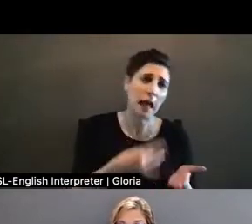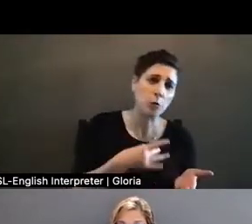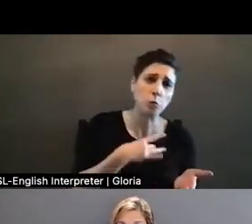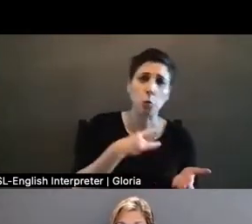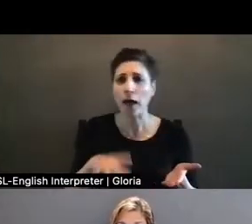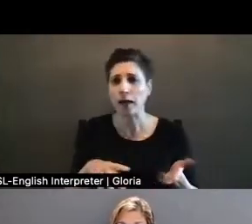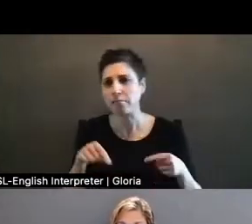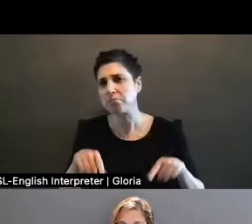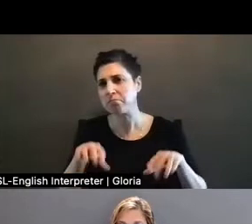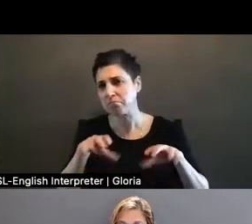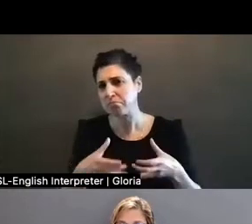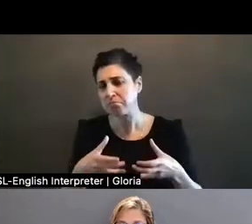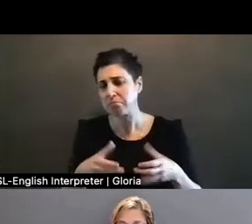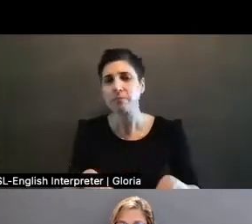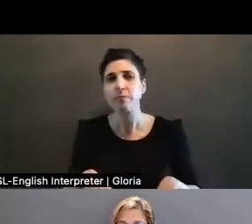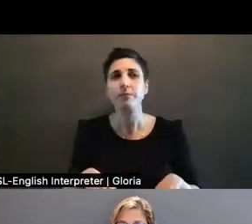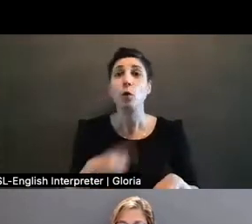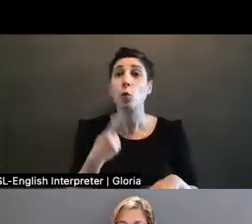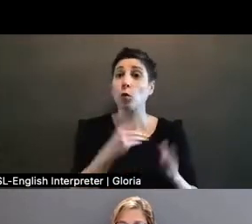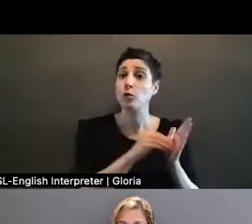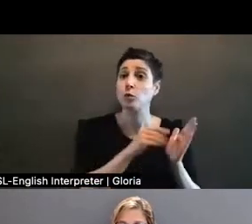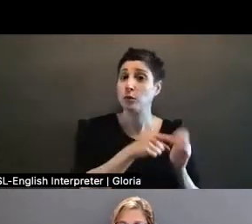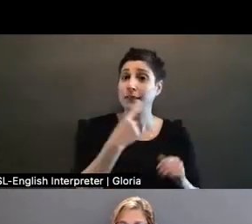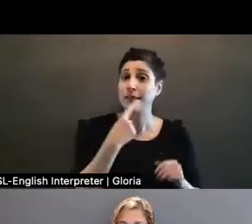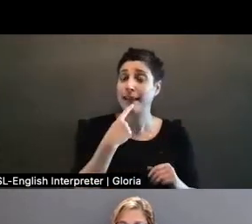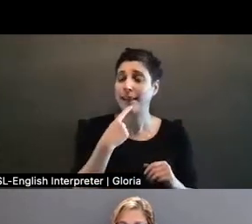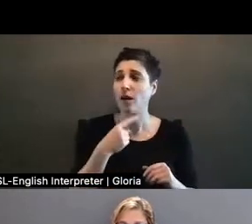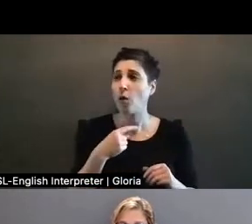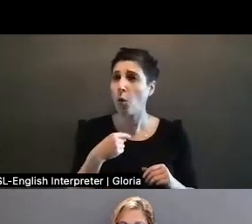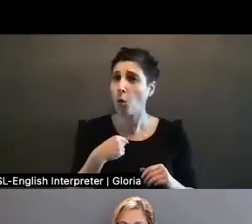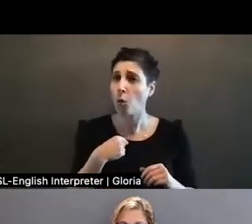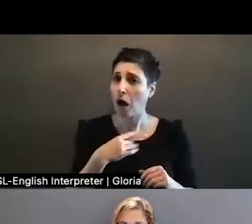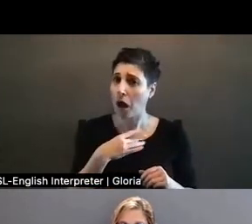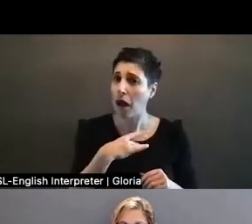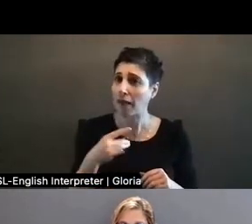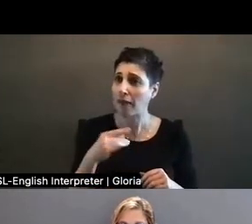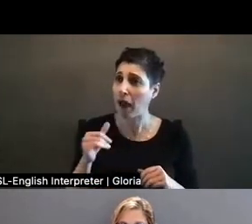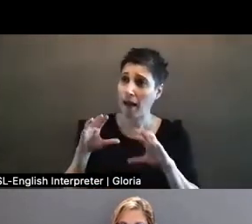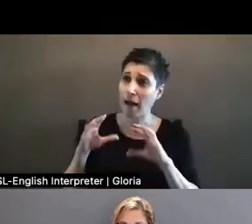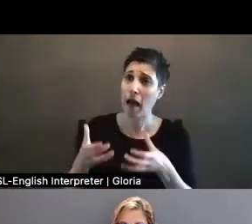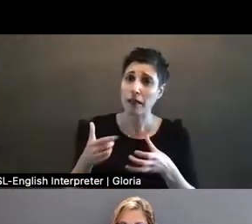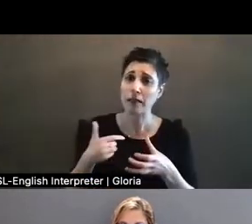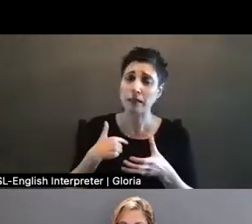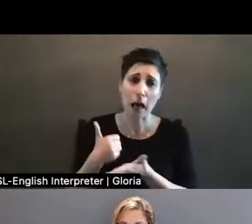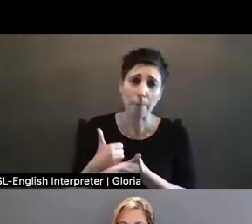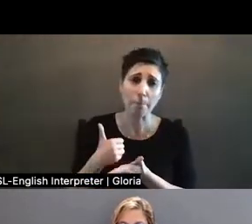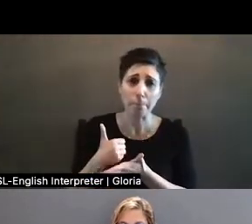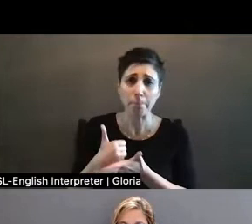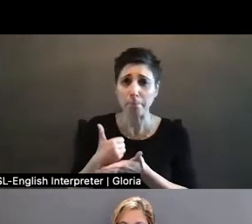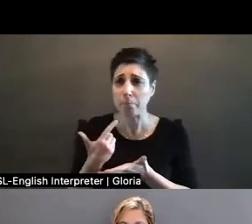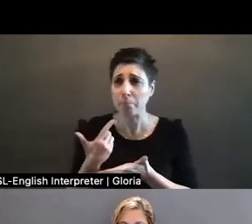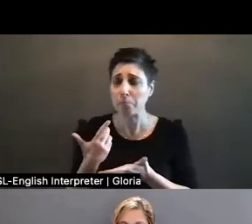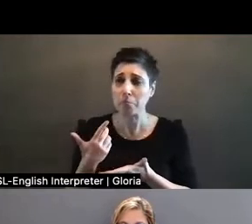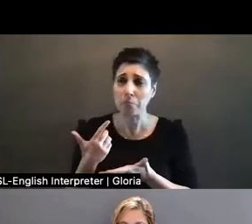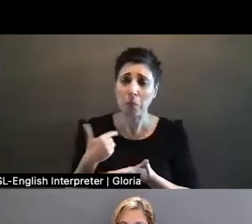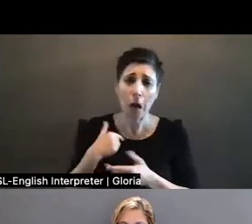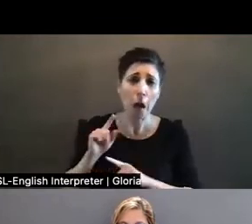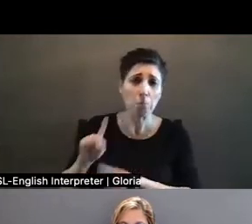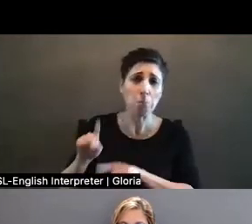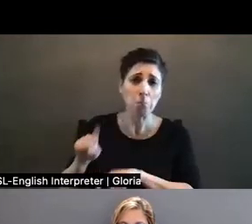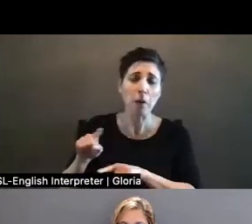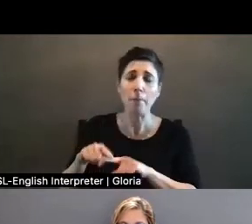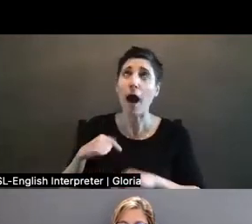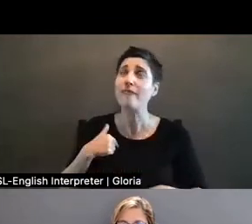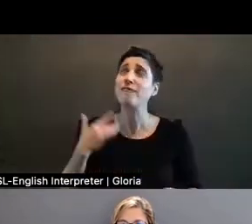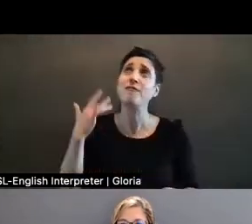And a student had said, I find seminar very helpful. I'm happy to attend, but my favorite part is the